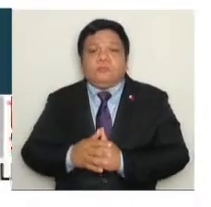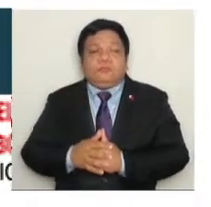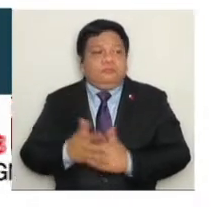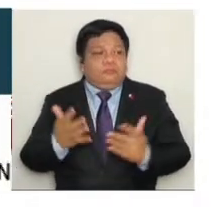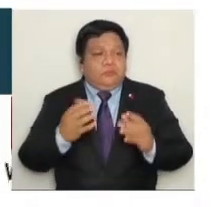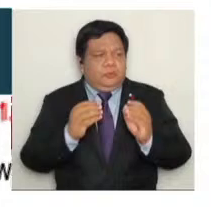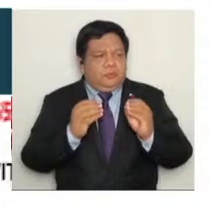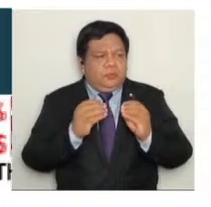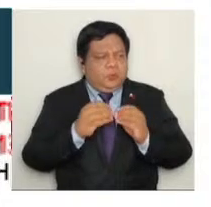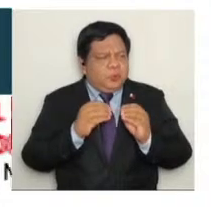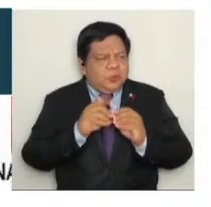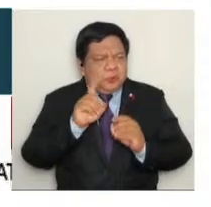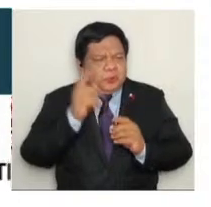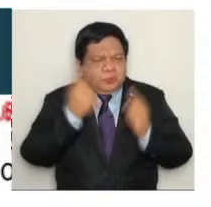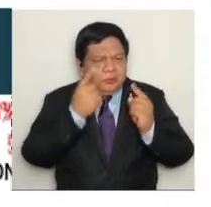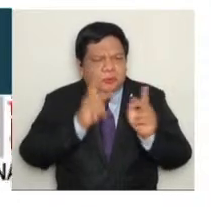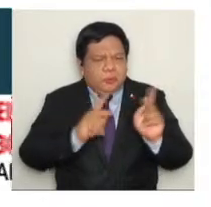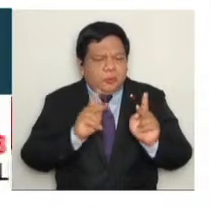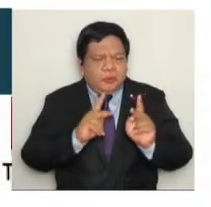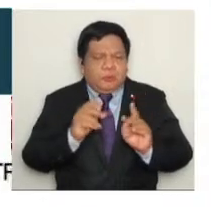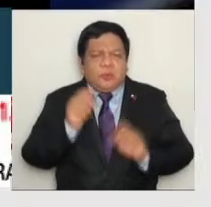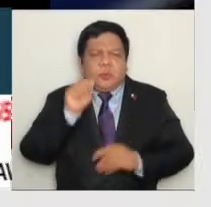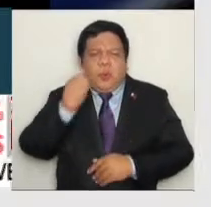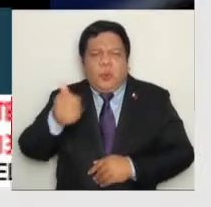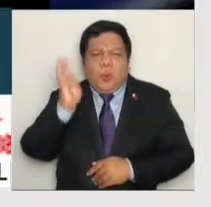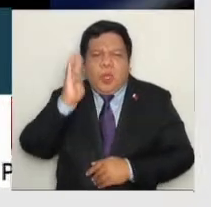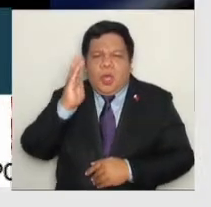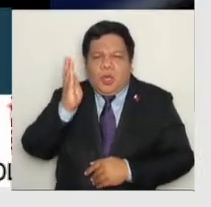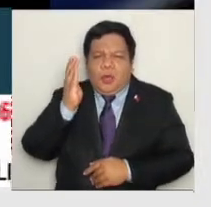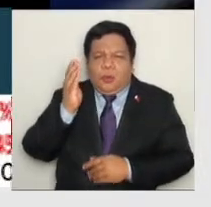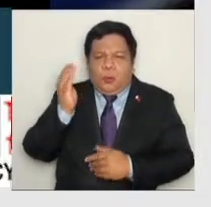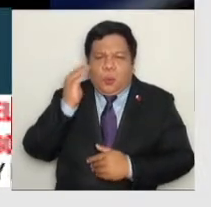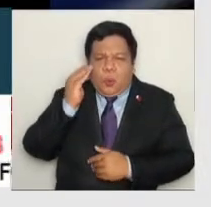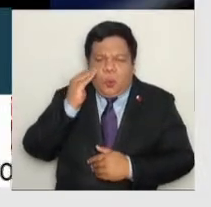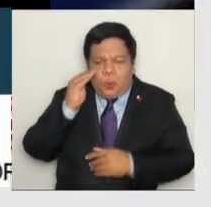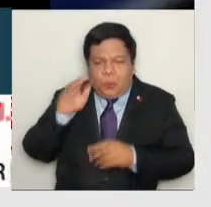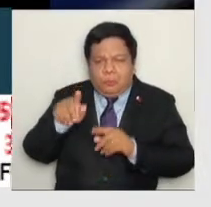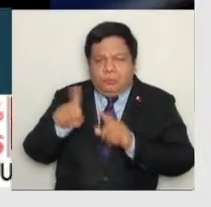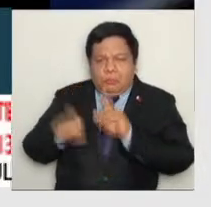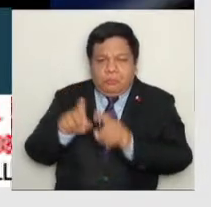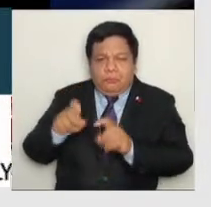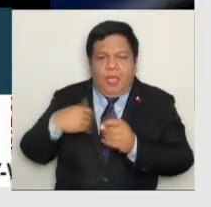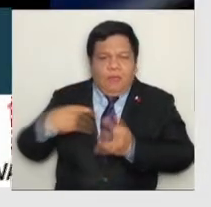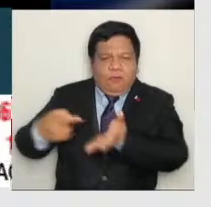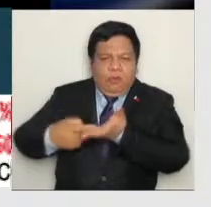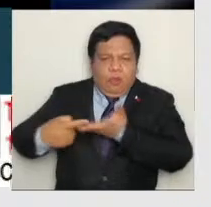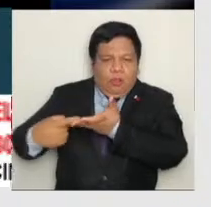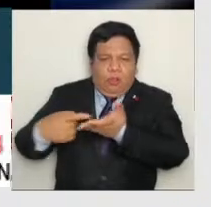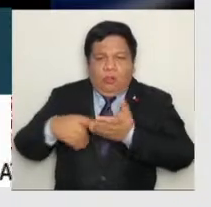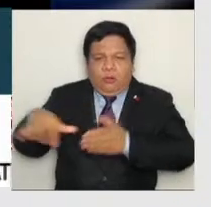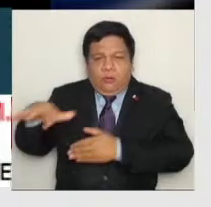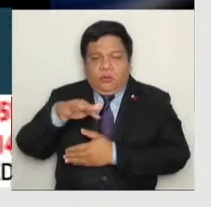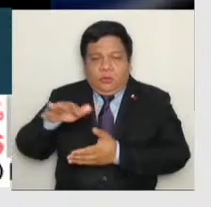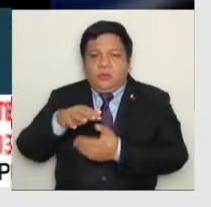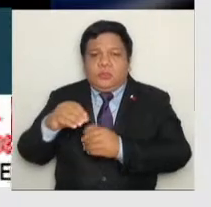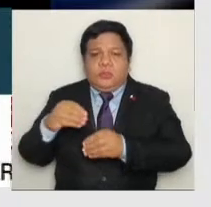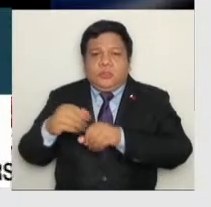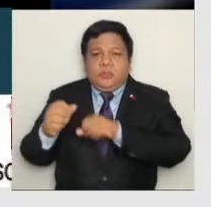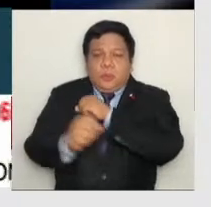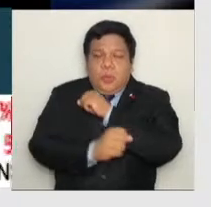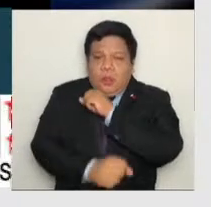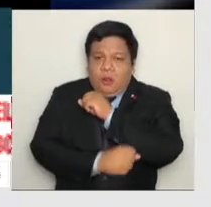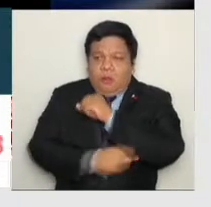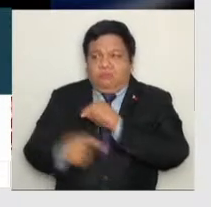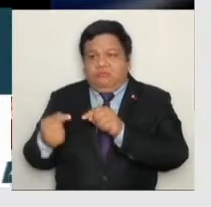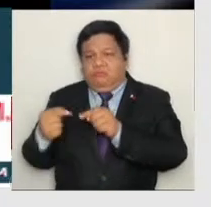tomorrow. There's an intense debate ongoing in that part of Samar between those who oppose mining